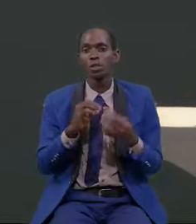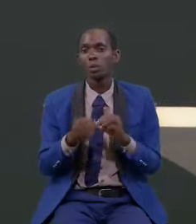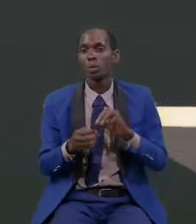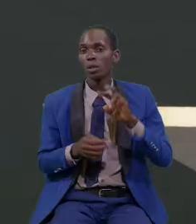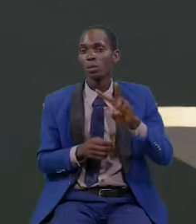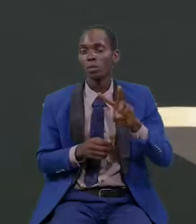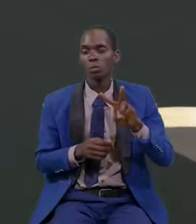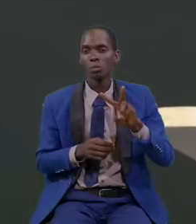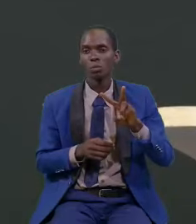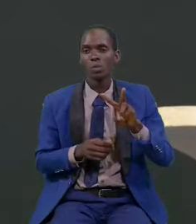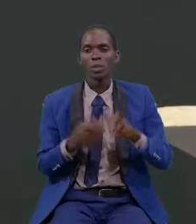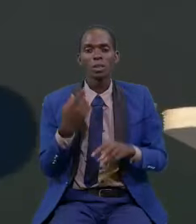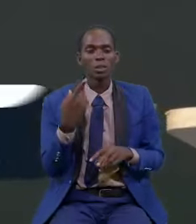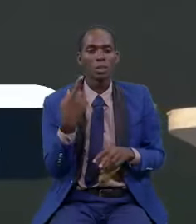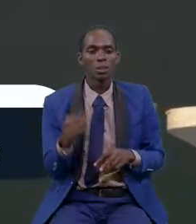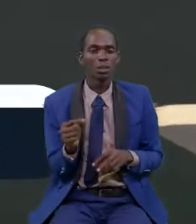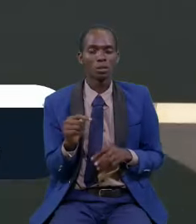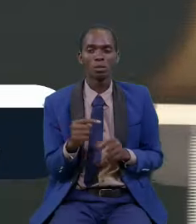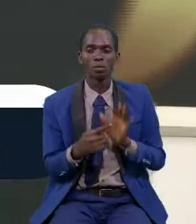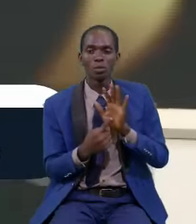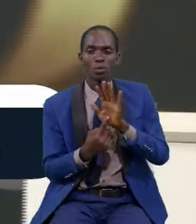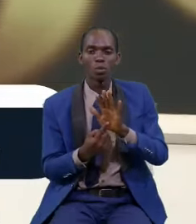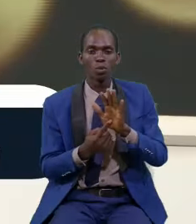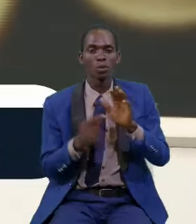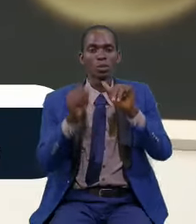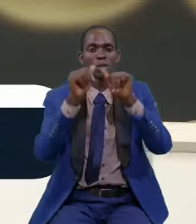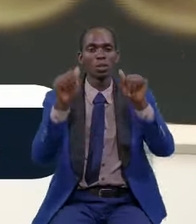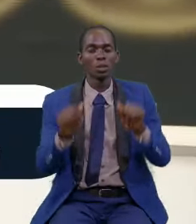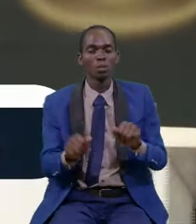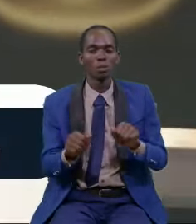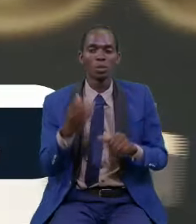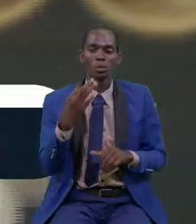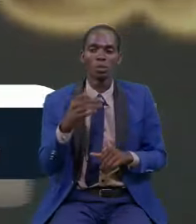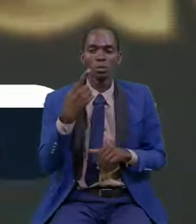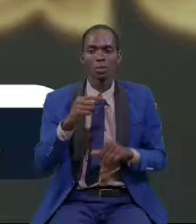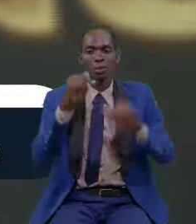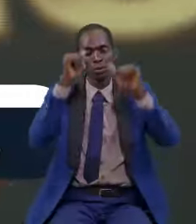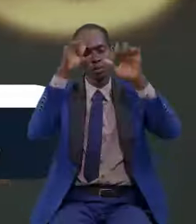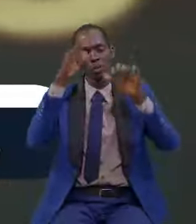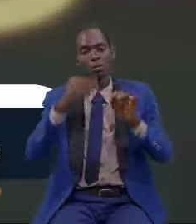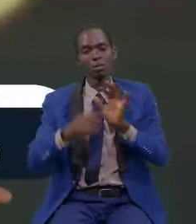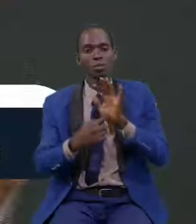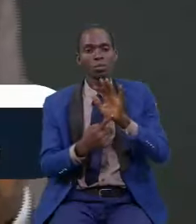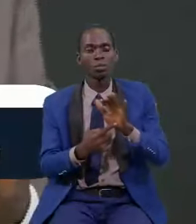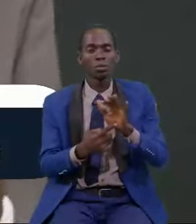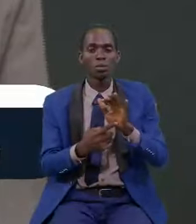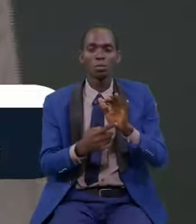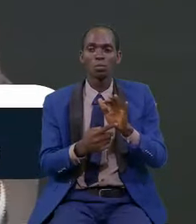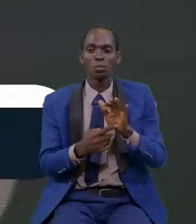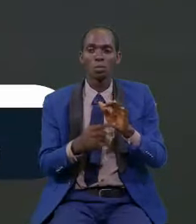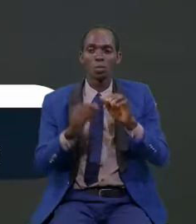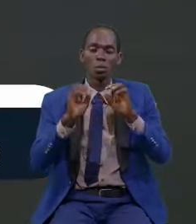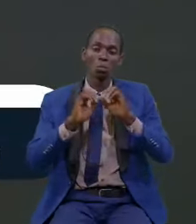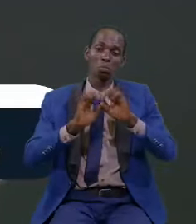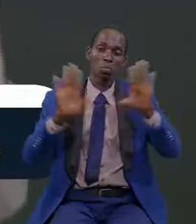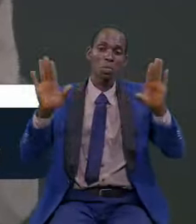at the express image of the Father. The express image of the Father. The